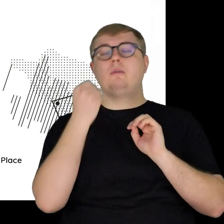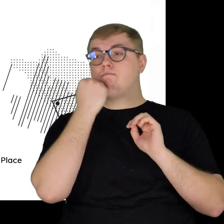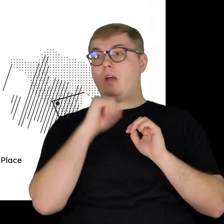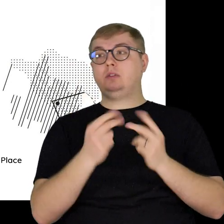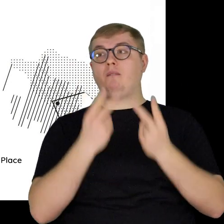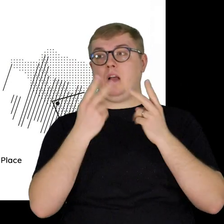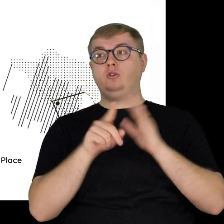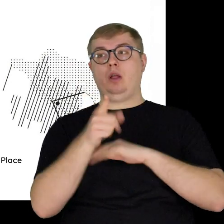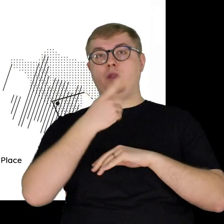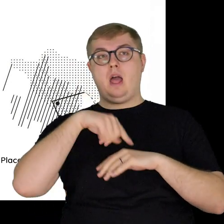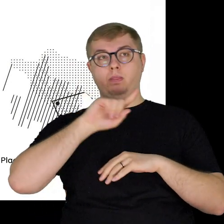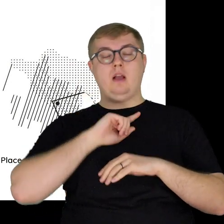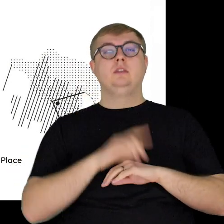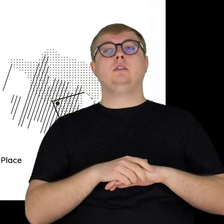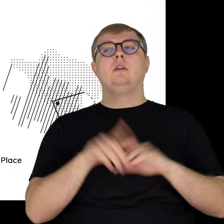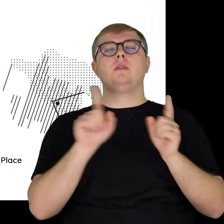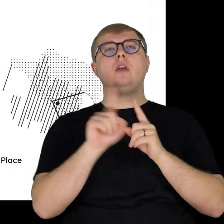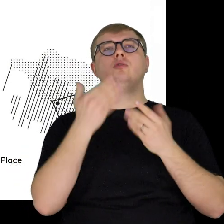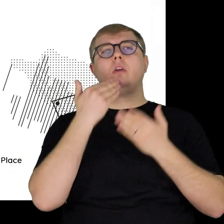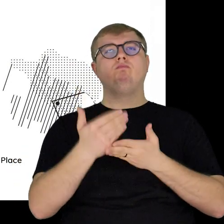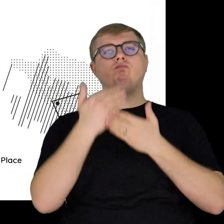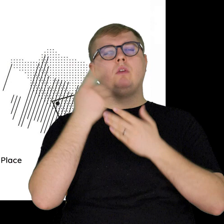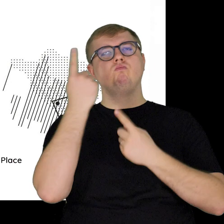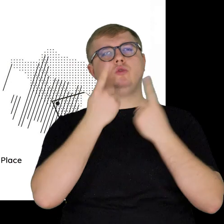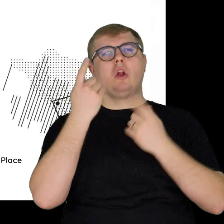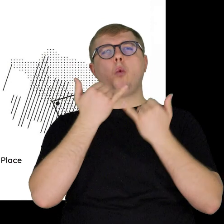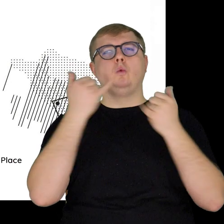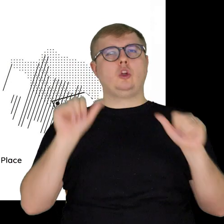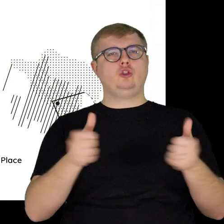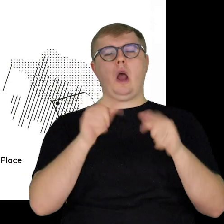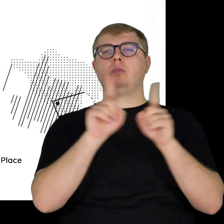think the different shapes that space can take.